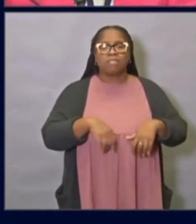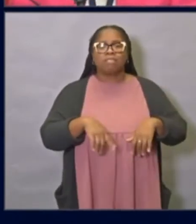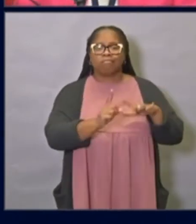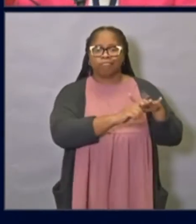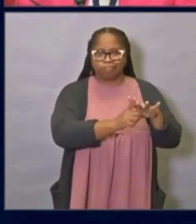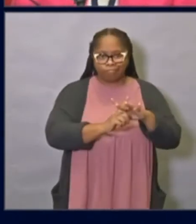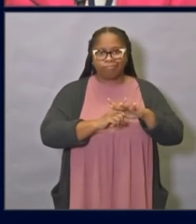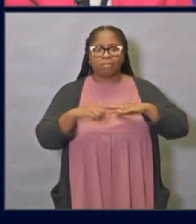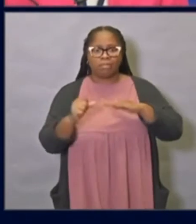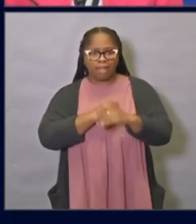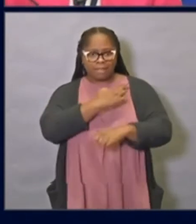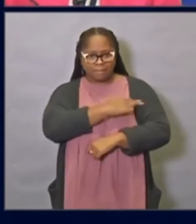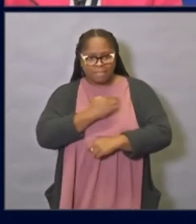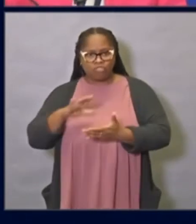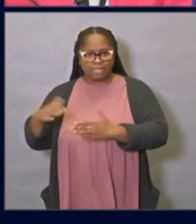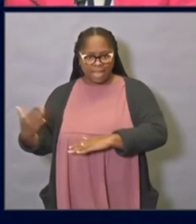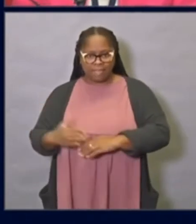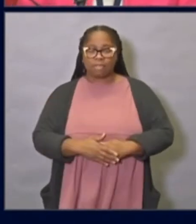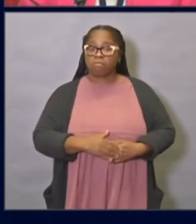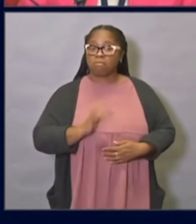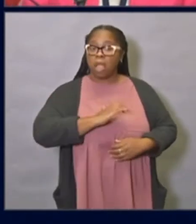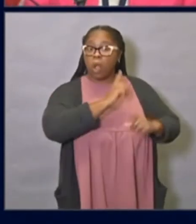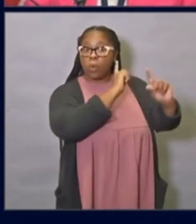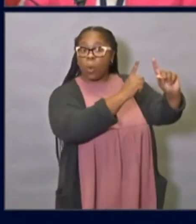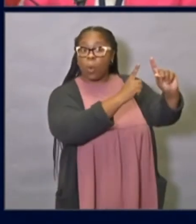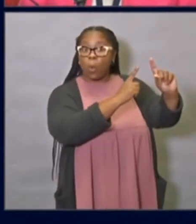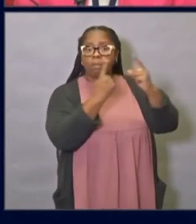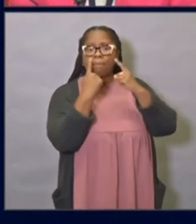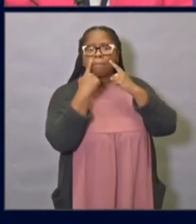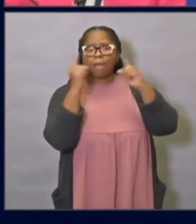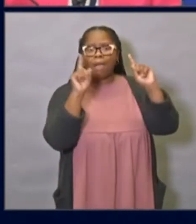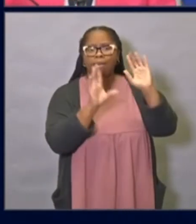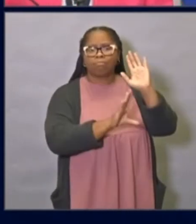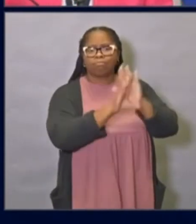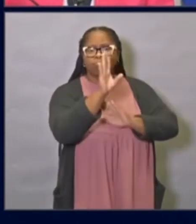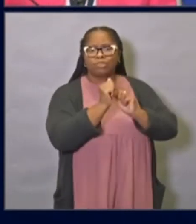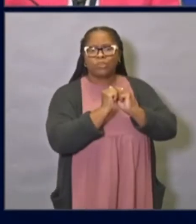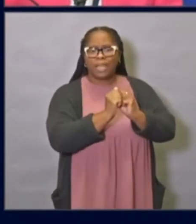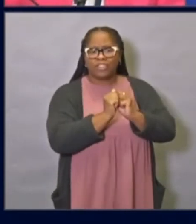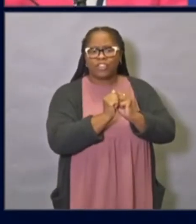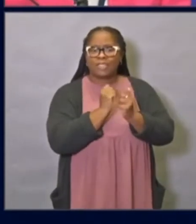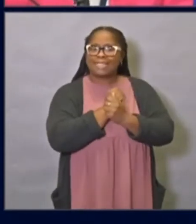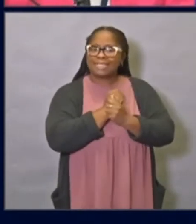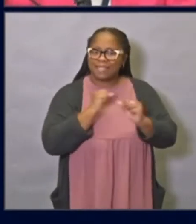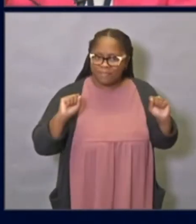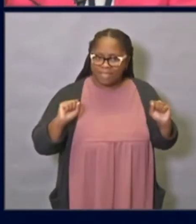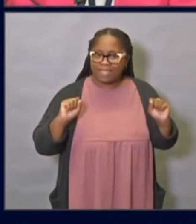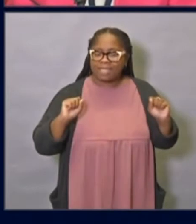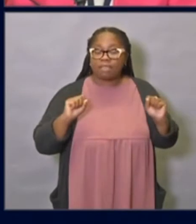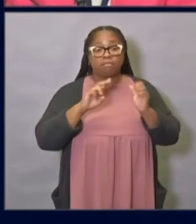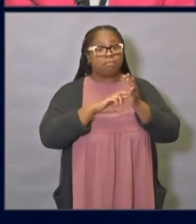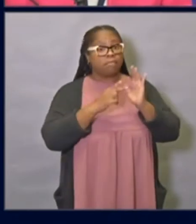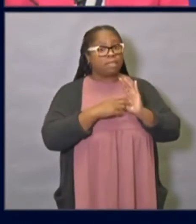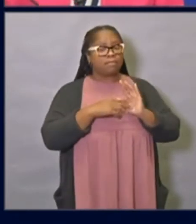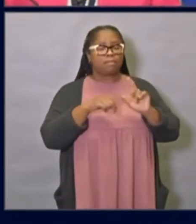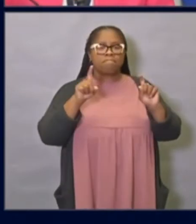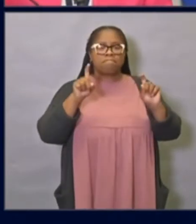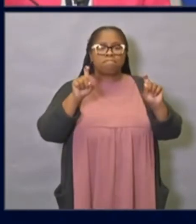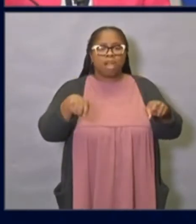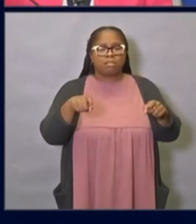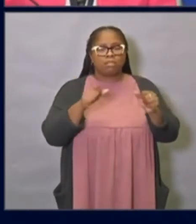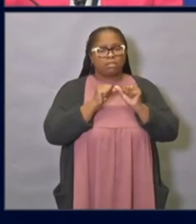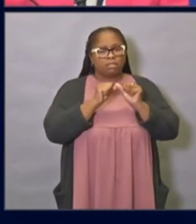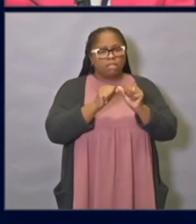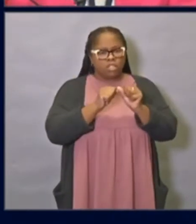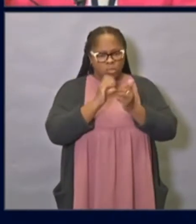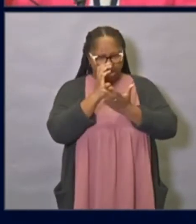is to make sure that we all get through it together as safely as possible. This means that we need to continue to understand